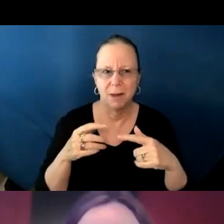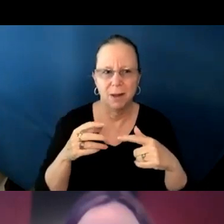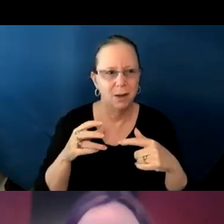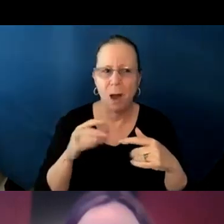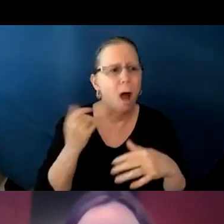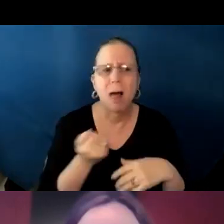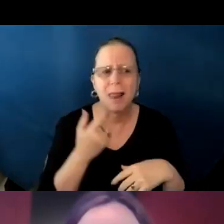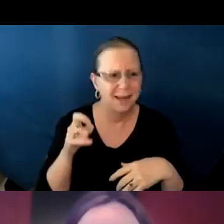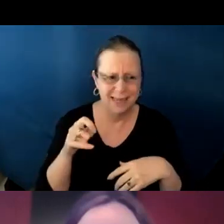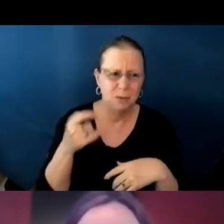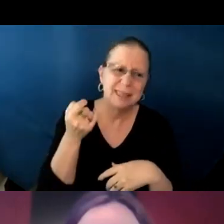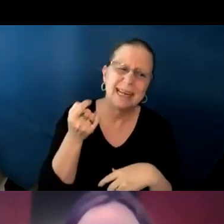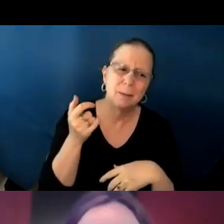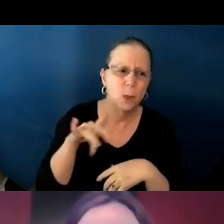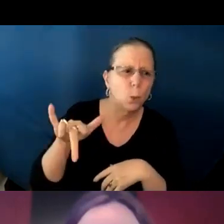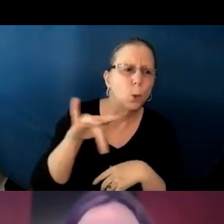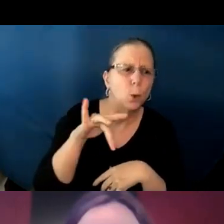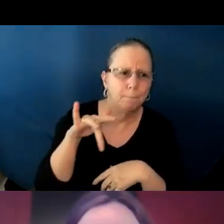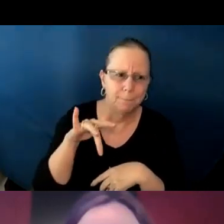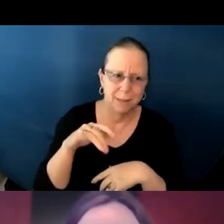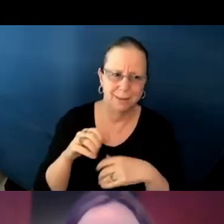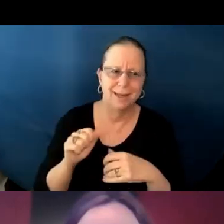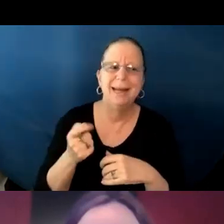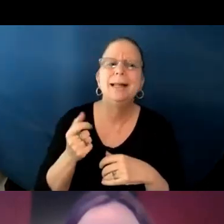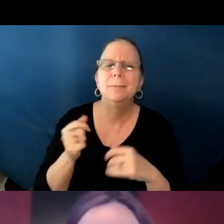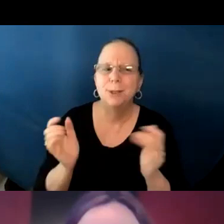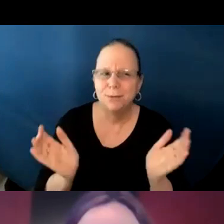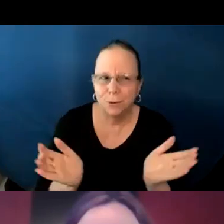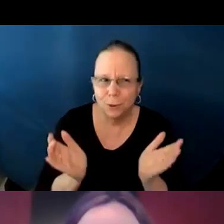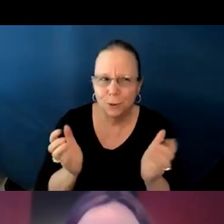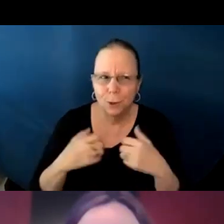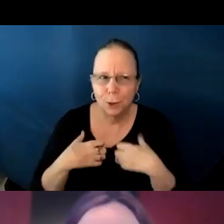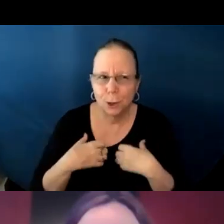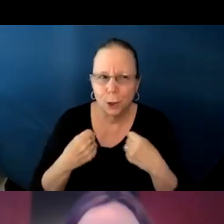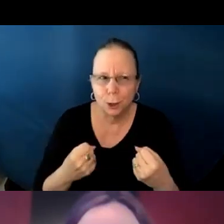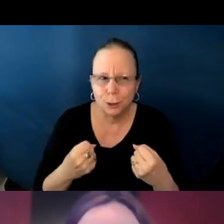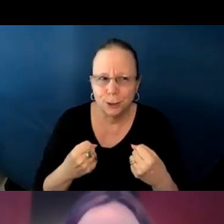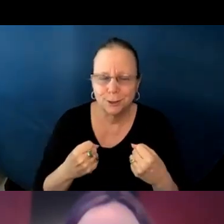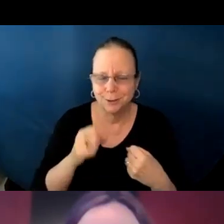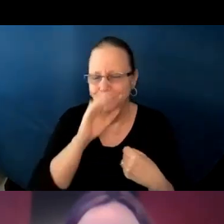room and a little bit of courage. And you never know what can happen.